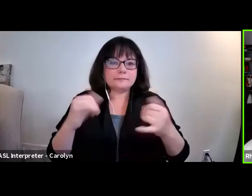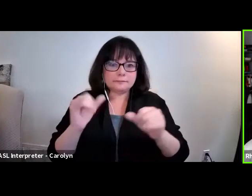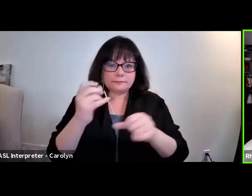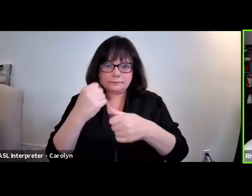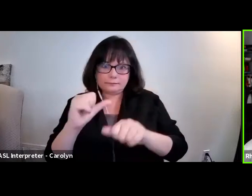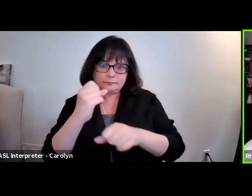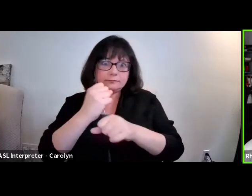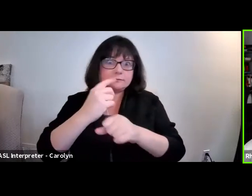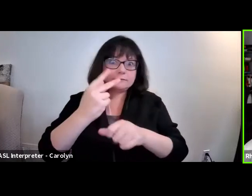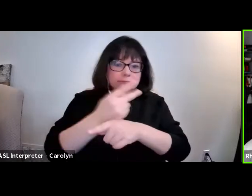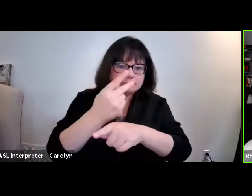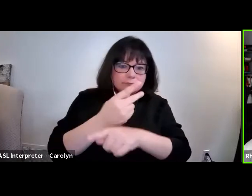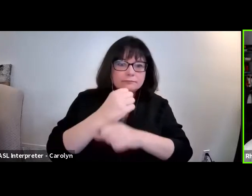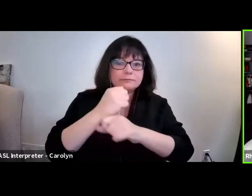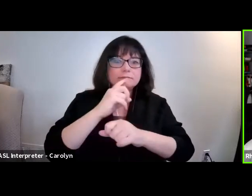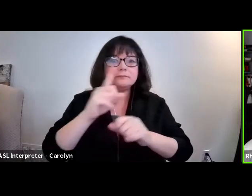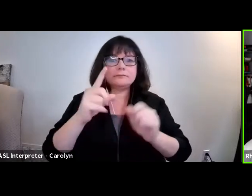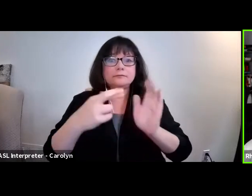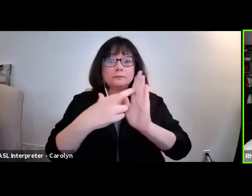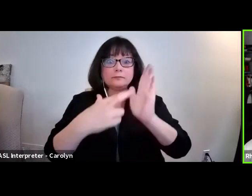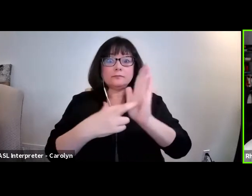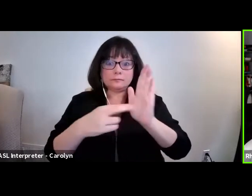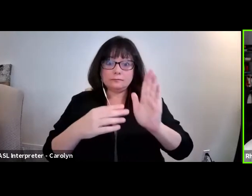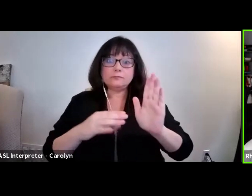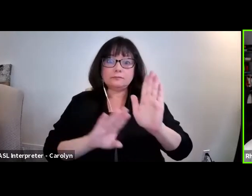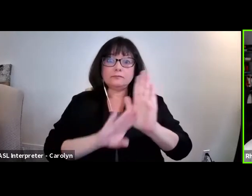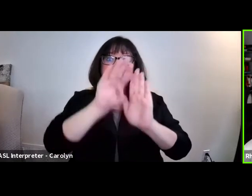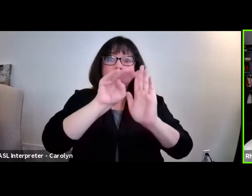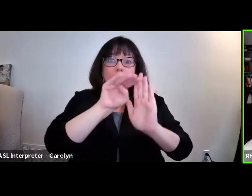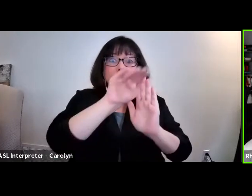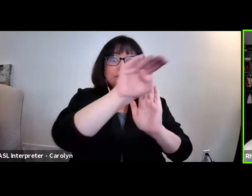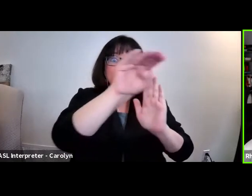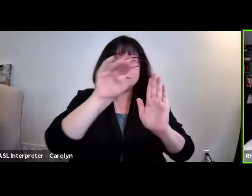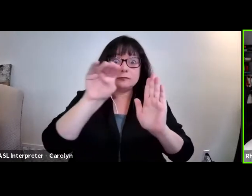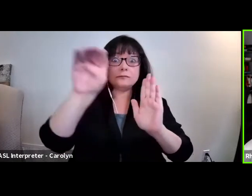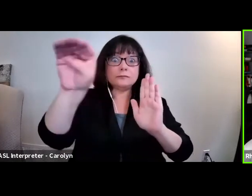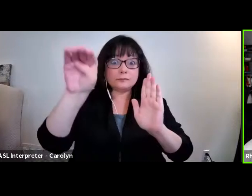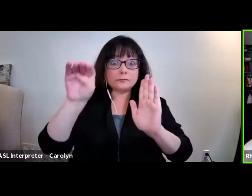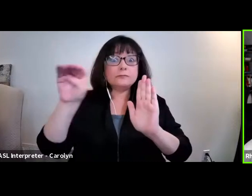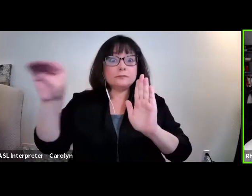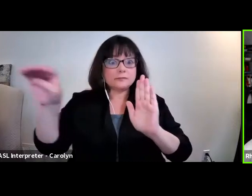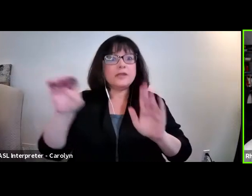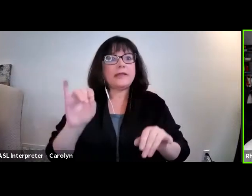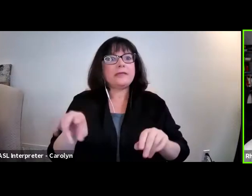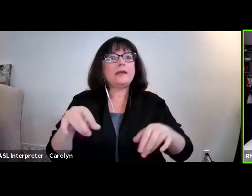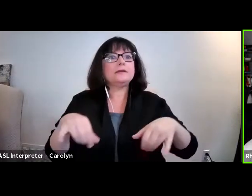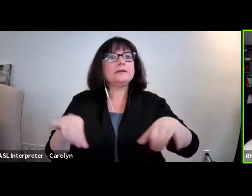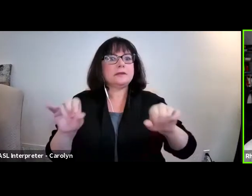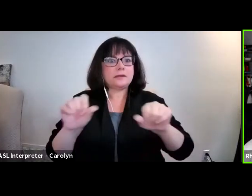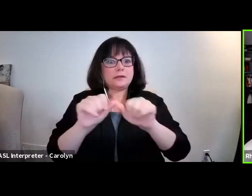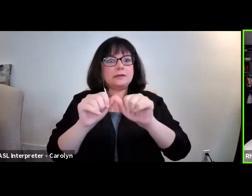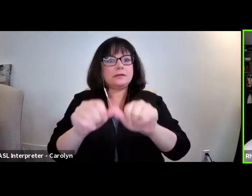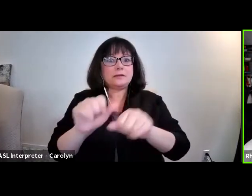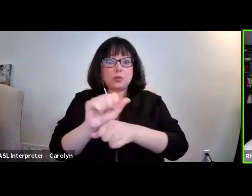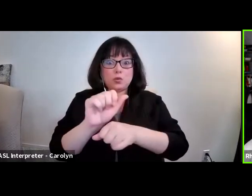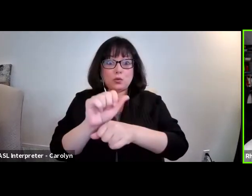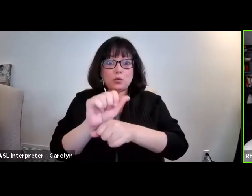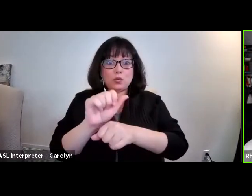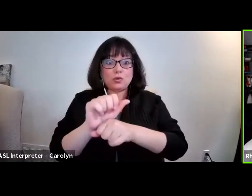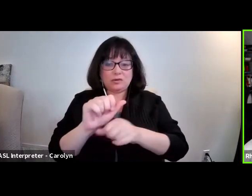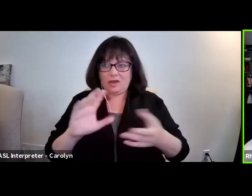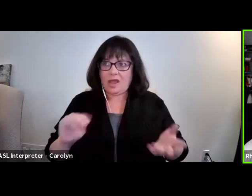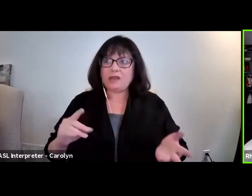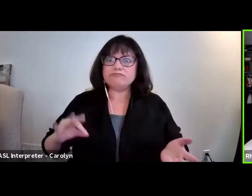invest in the university. Importantly, all of those efforts continue to pay off. Our enrollment picture